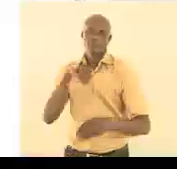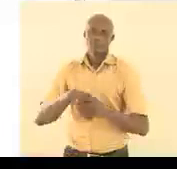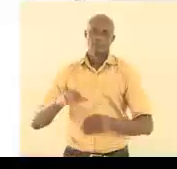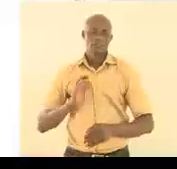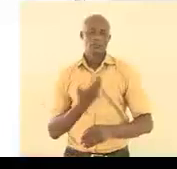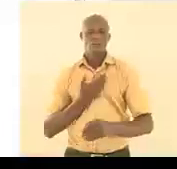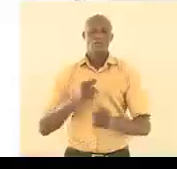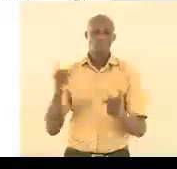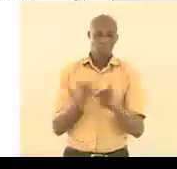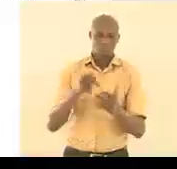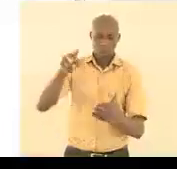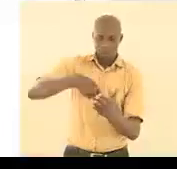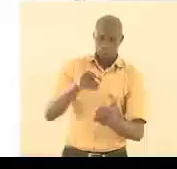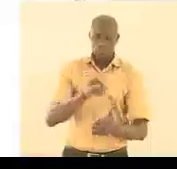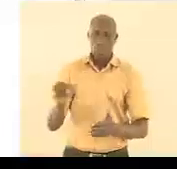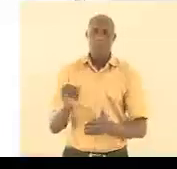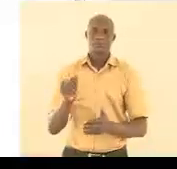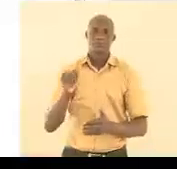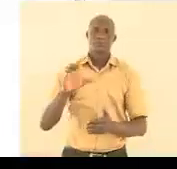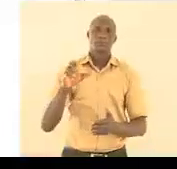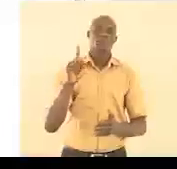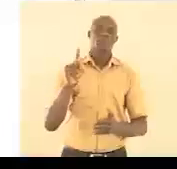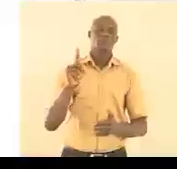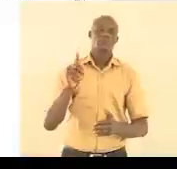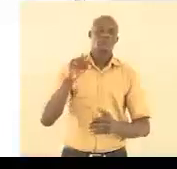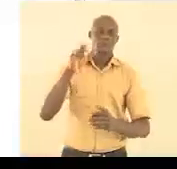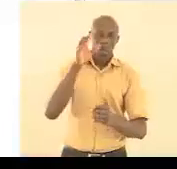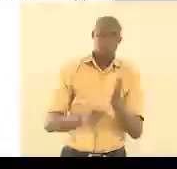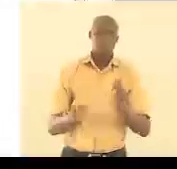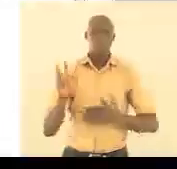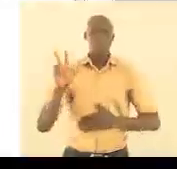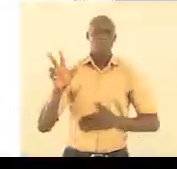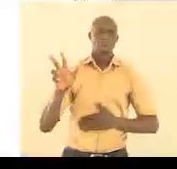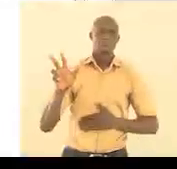reading, Acts of Apostles chapter 3 verse 13 to 19.